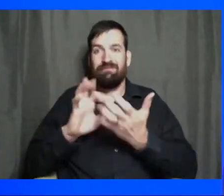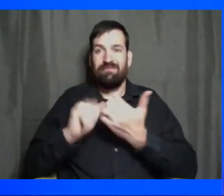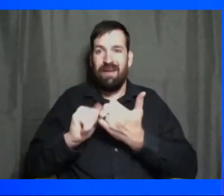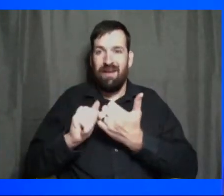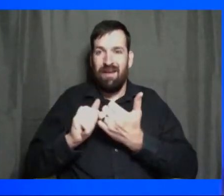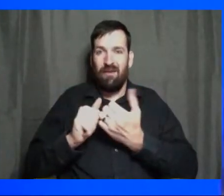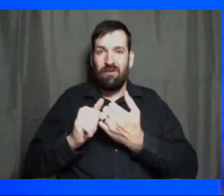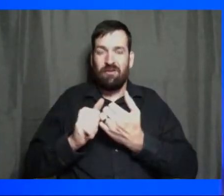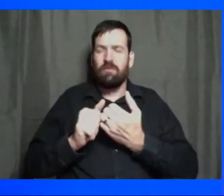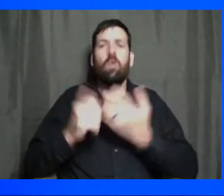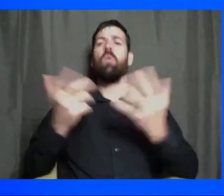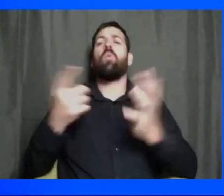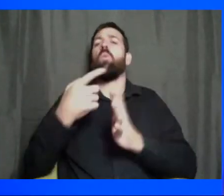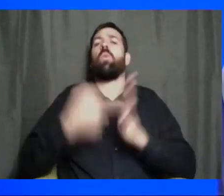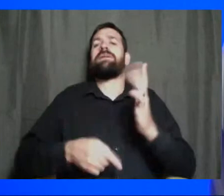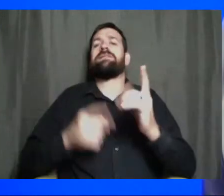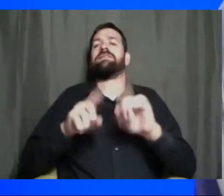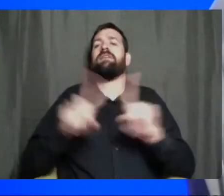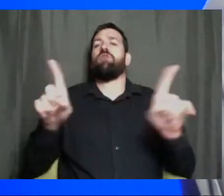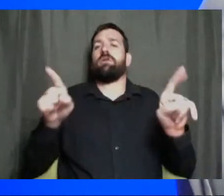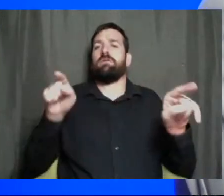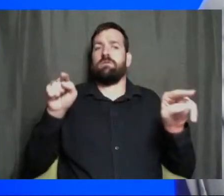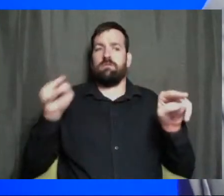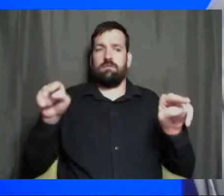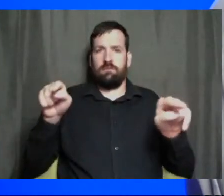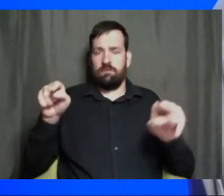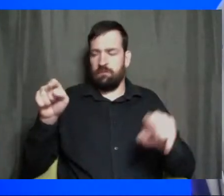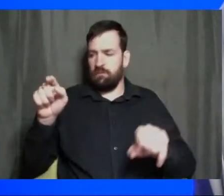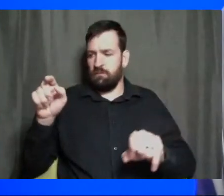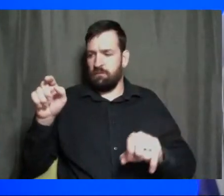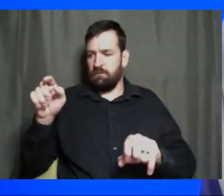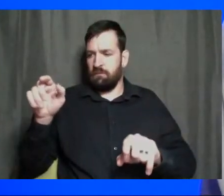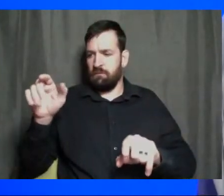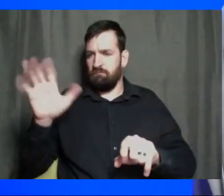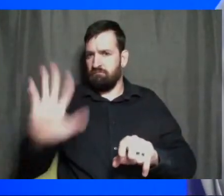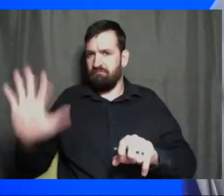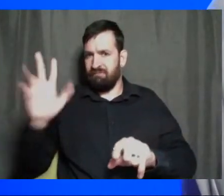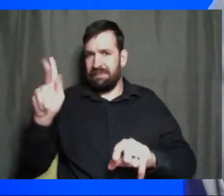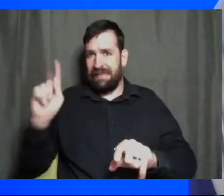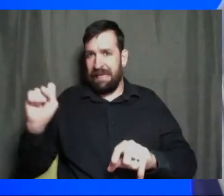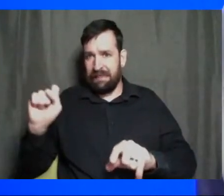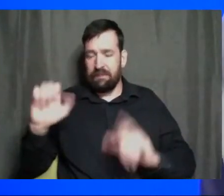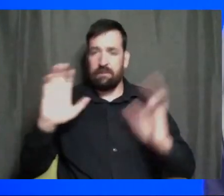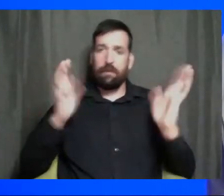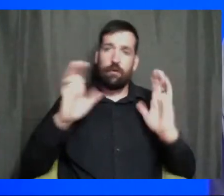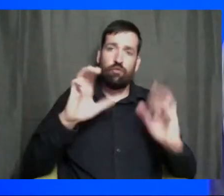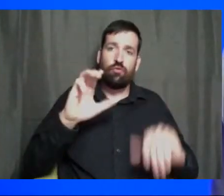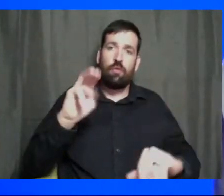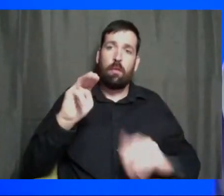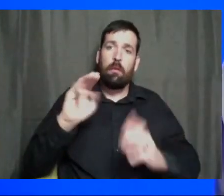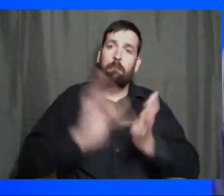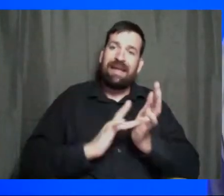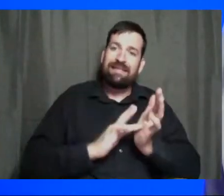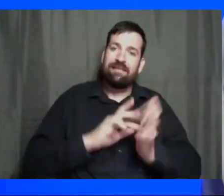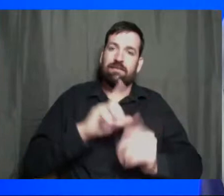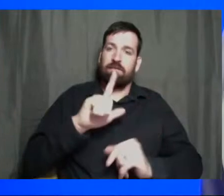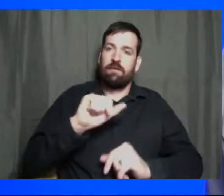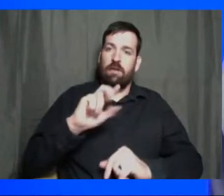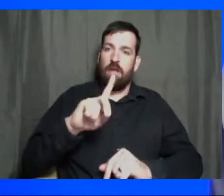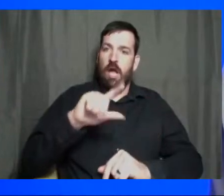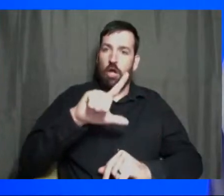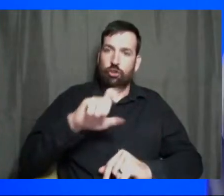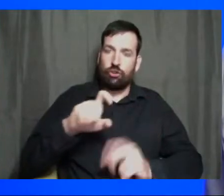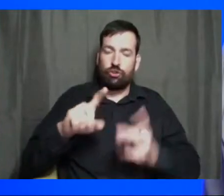was different about Pratt, Kansas versus Medicine Lodge versus Syracuse or